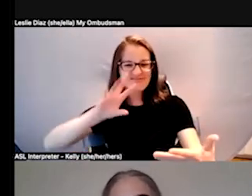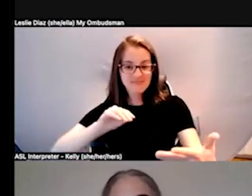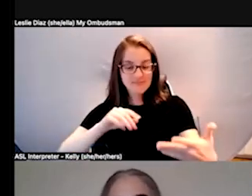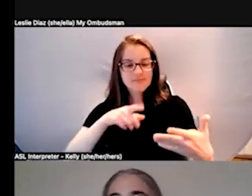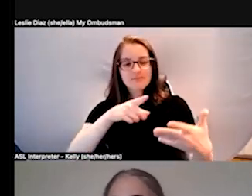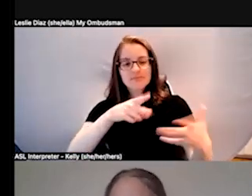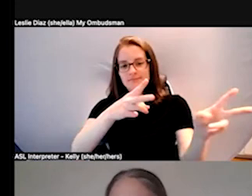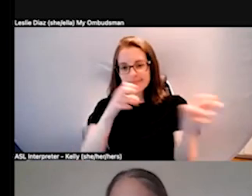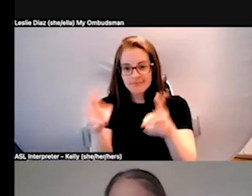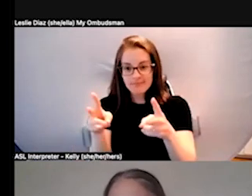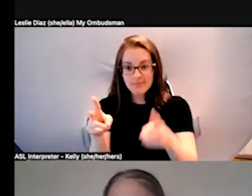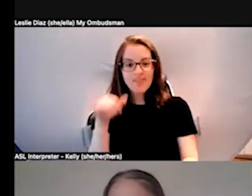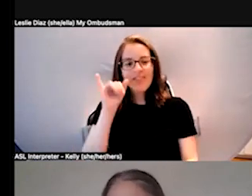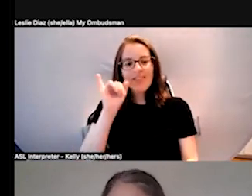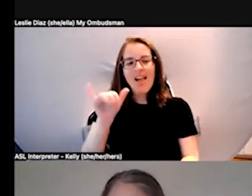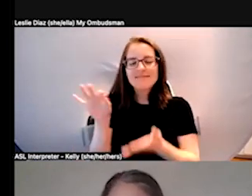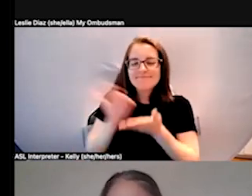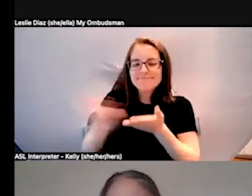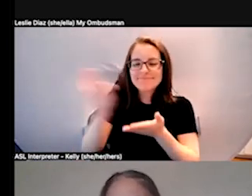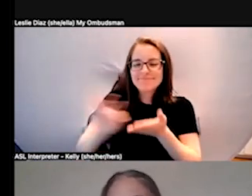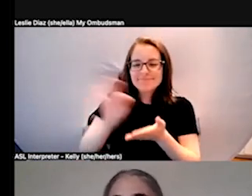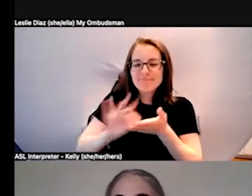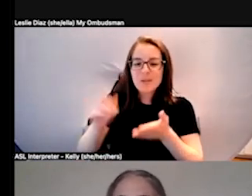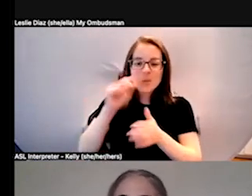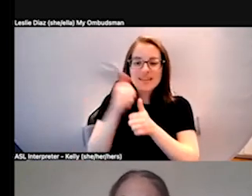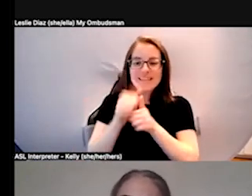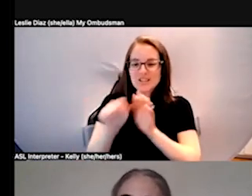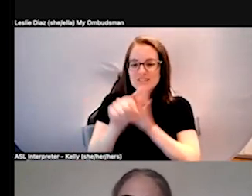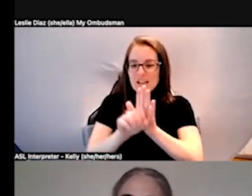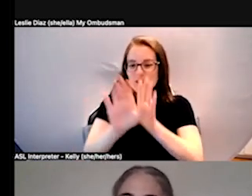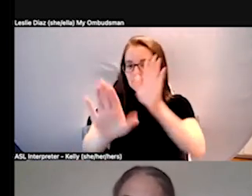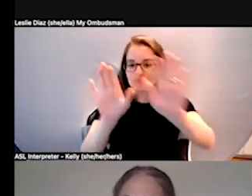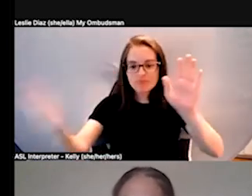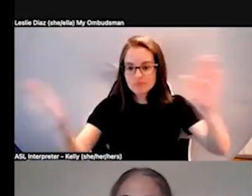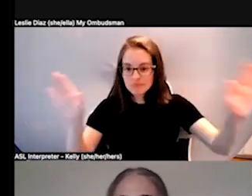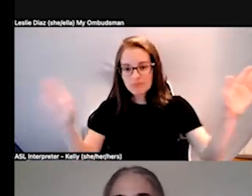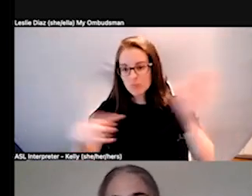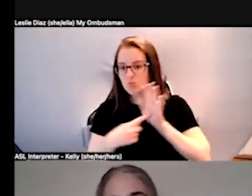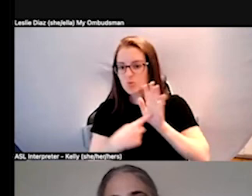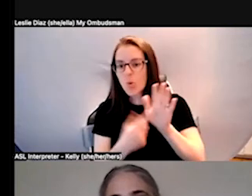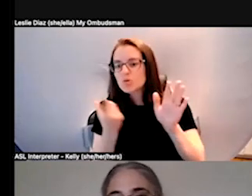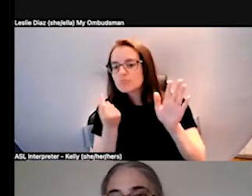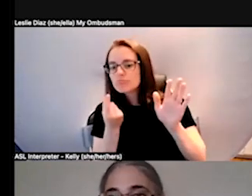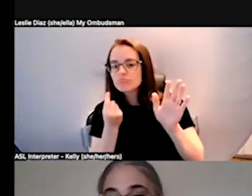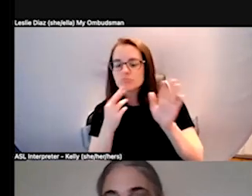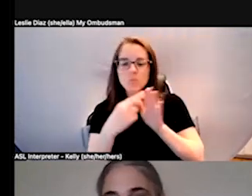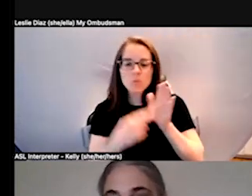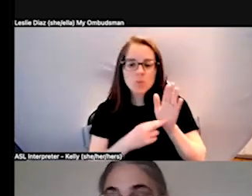this is sort of a tally they do for every state that shows kind of where the state is in terms of